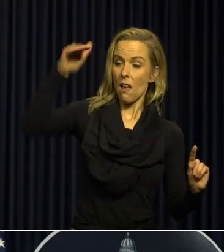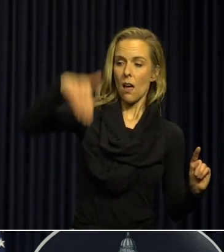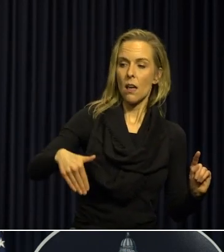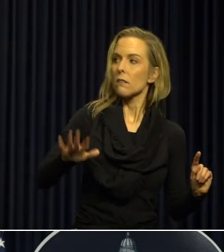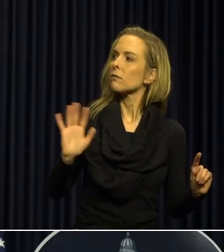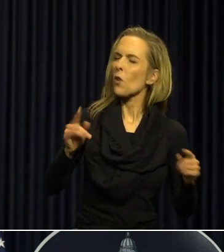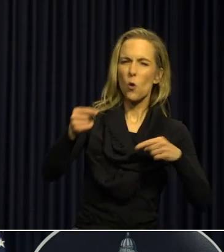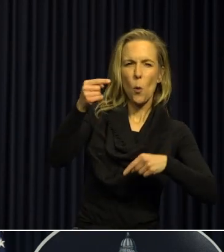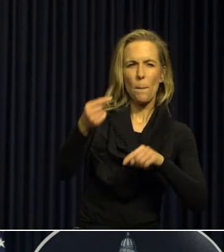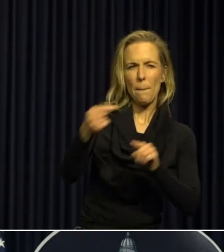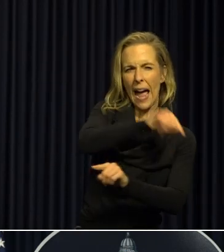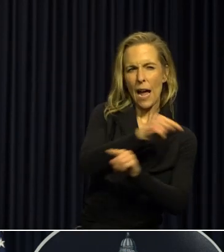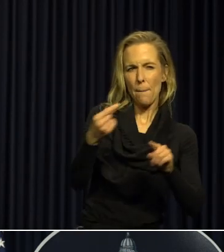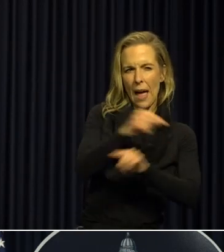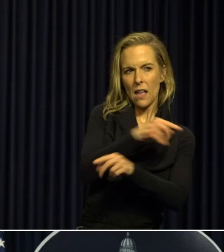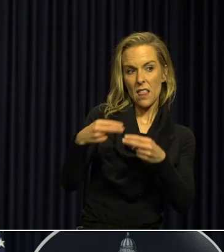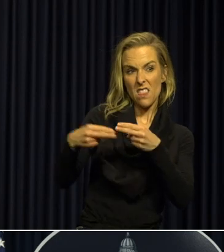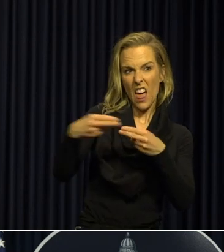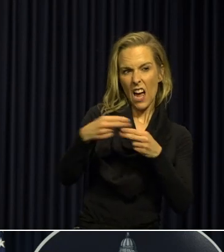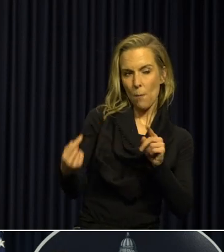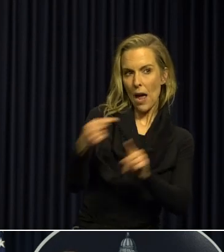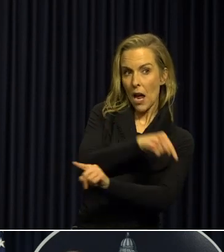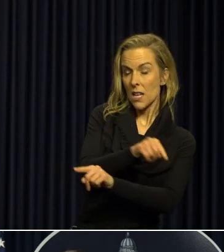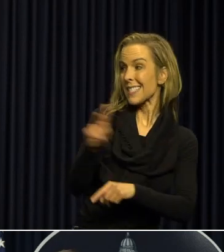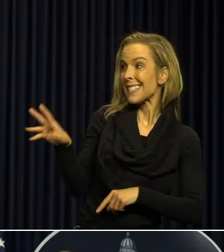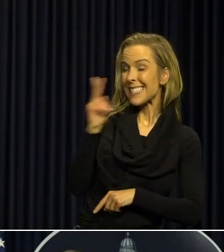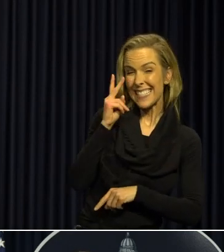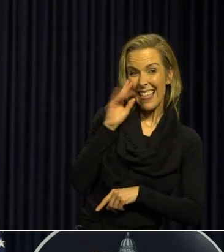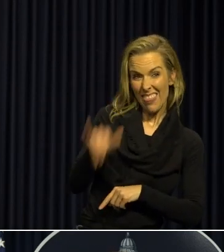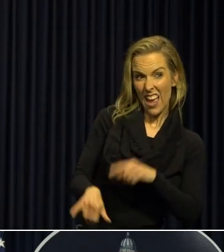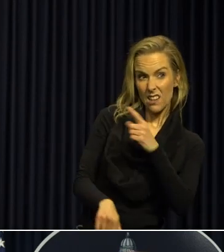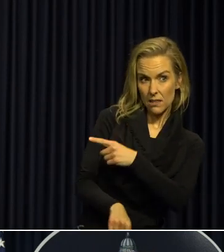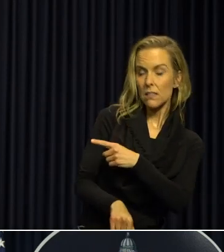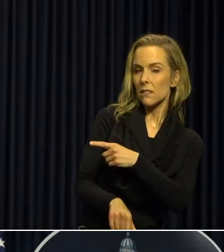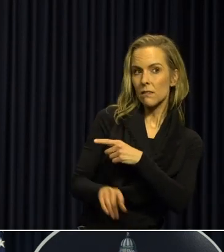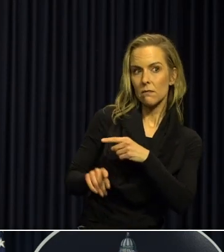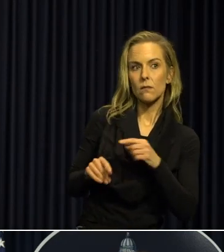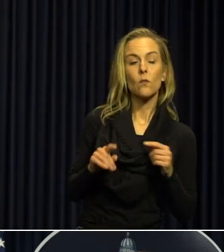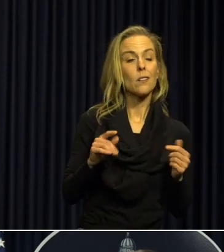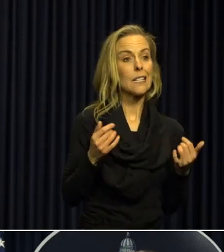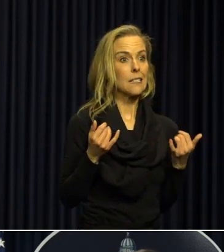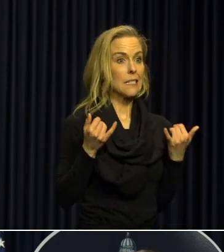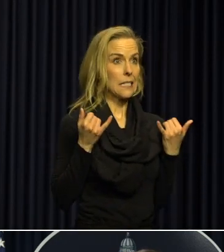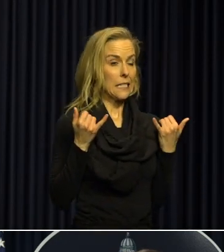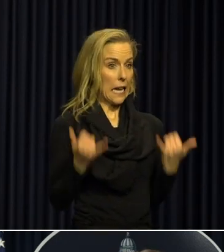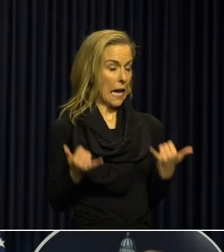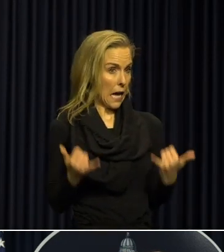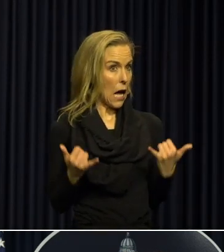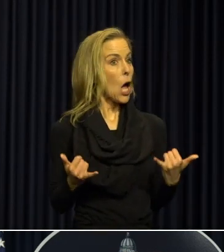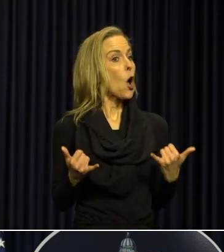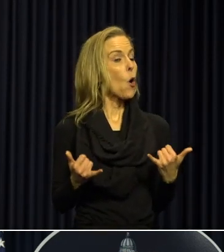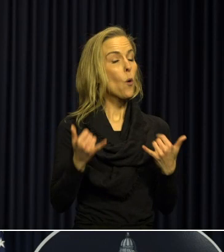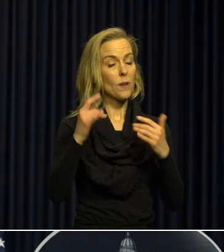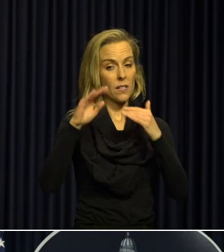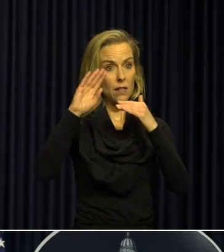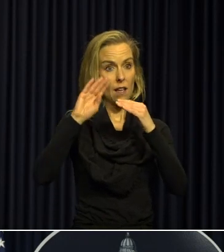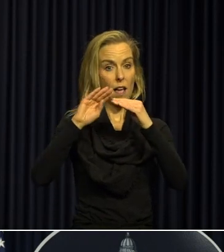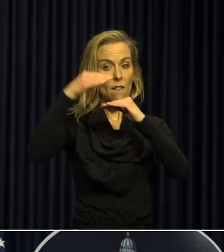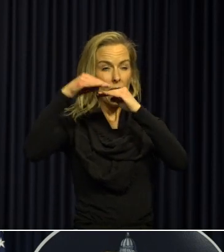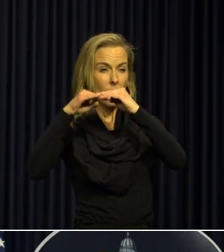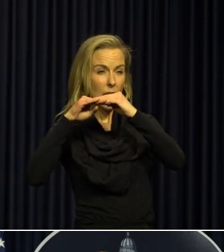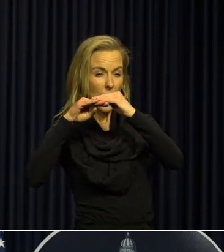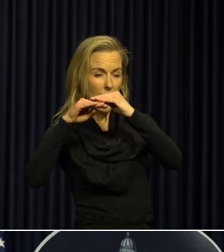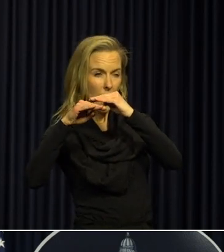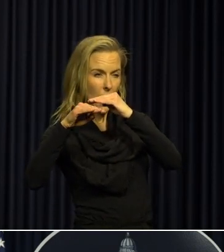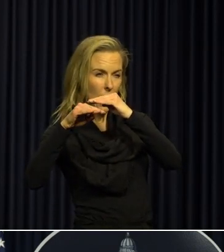Go back, if you will. Right there. But folks, where we are because we are flat is